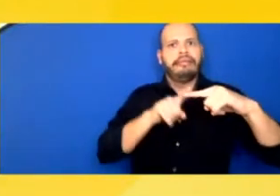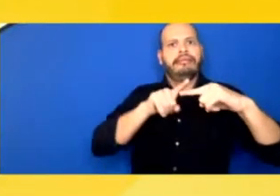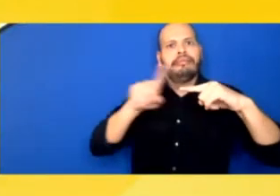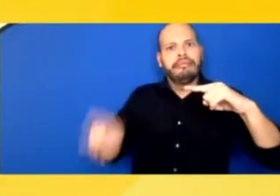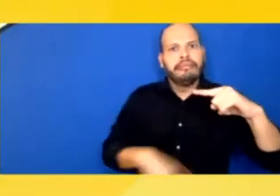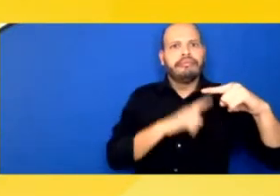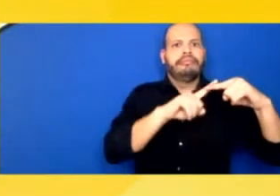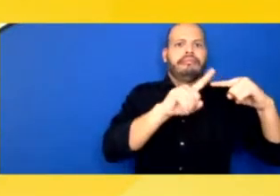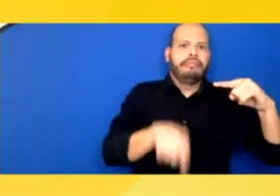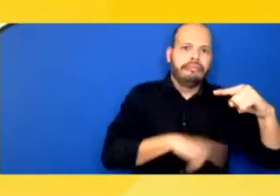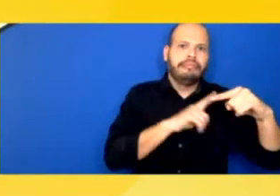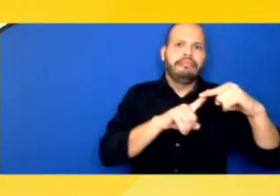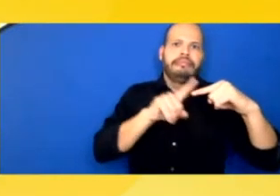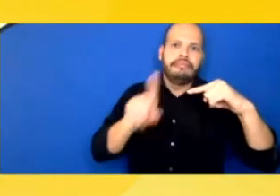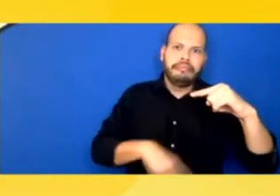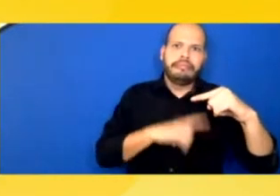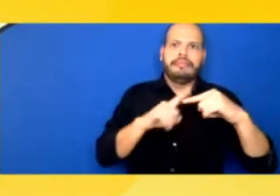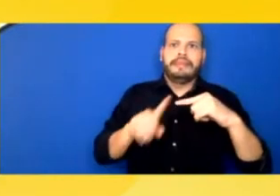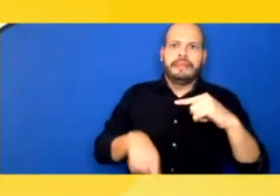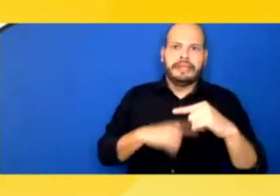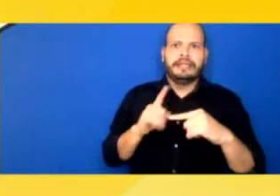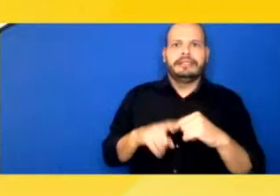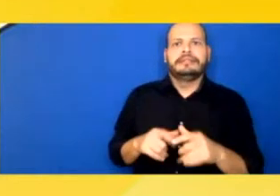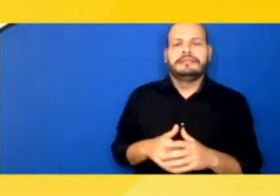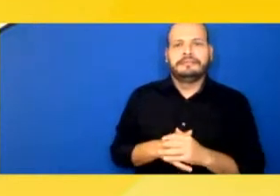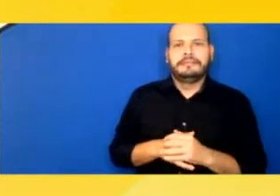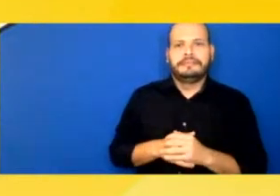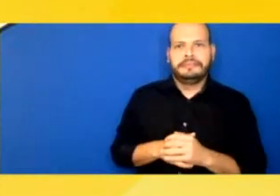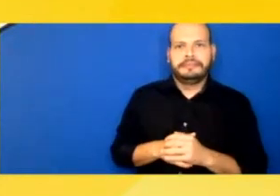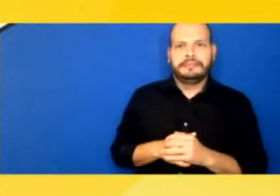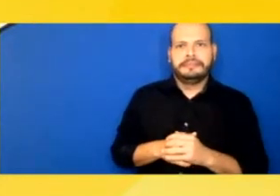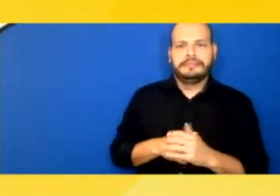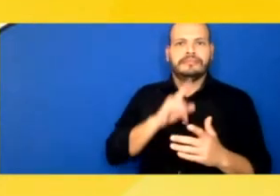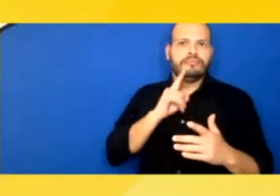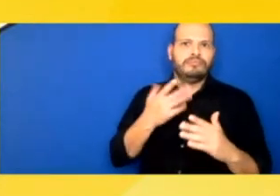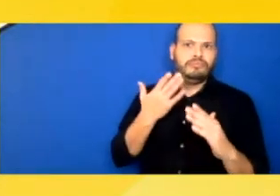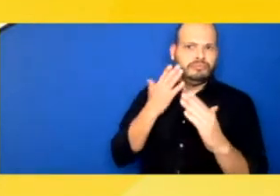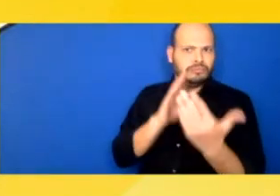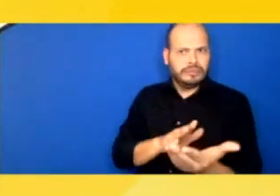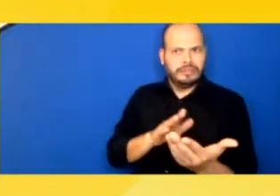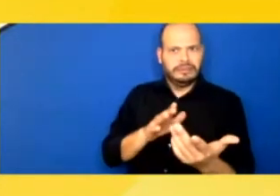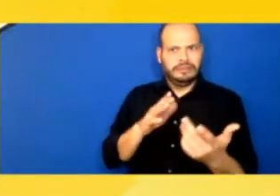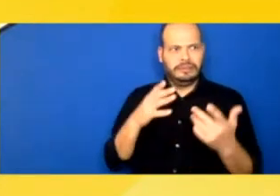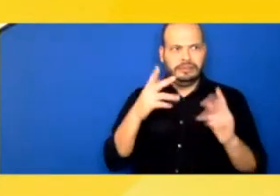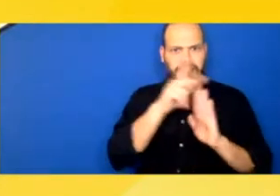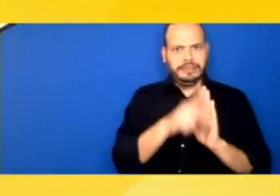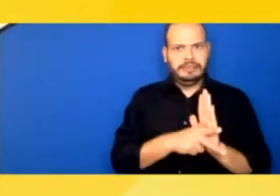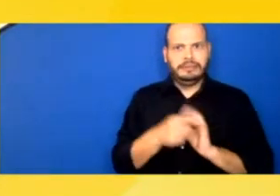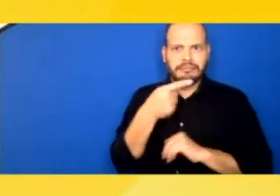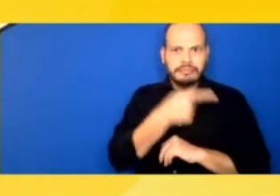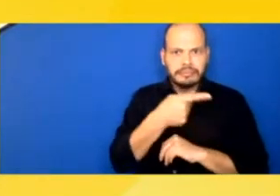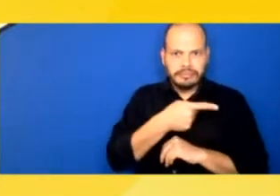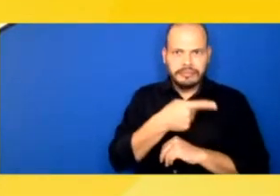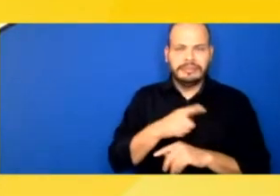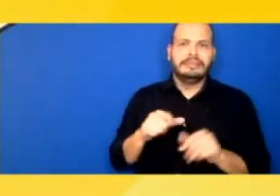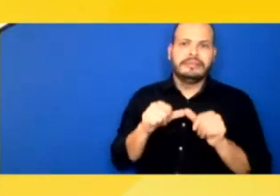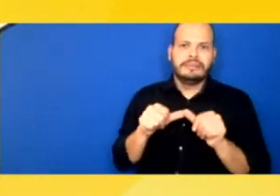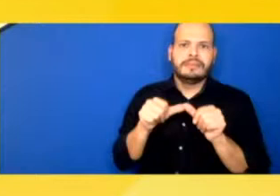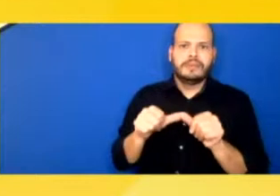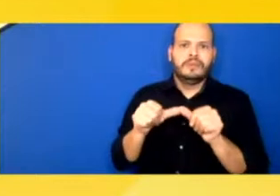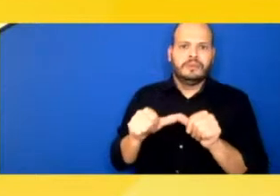that continue that vicious cycle. In Dallas right now, and I know I've been invited to pray, but forgive me, I'd like to share